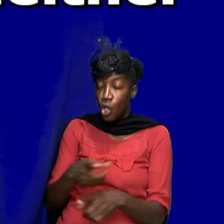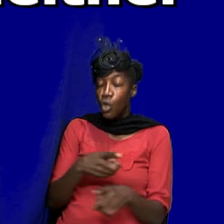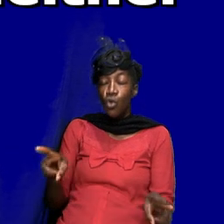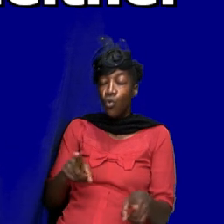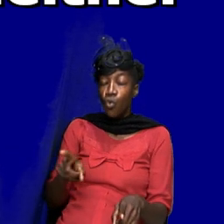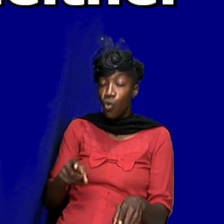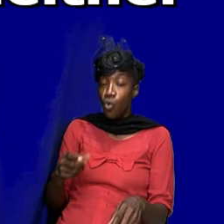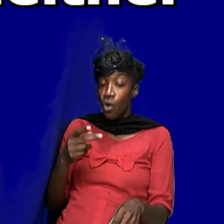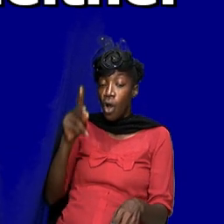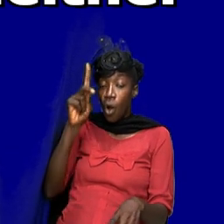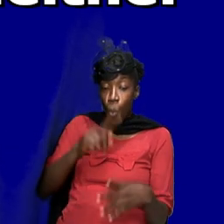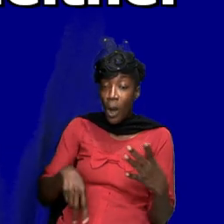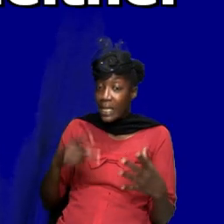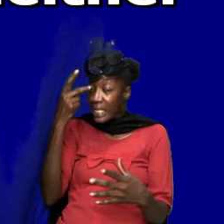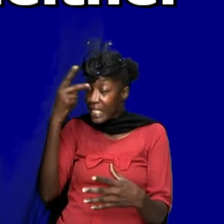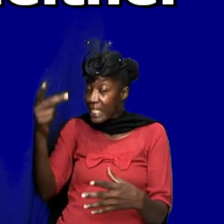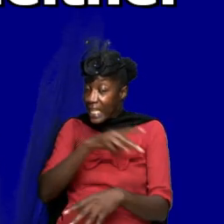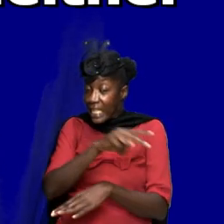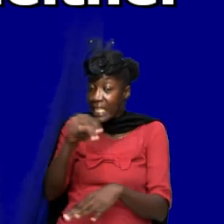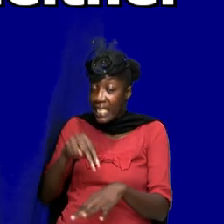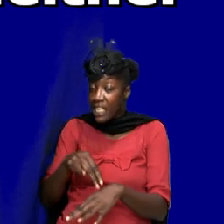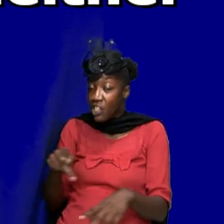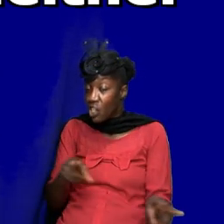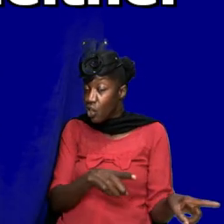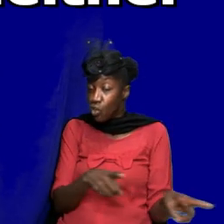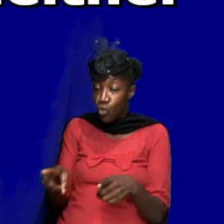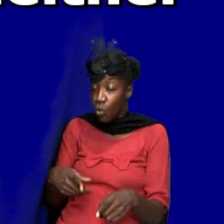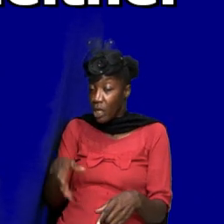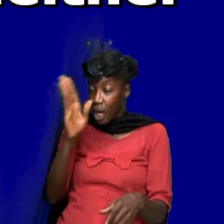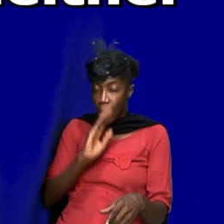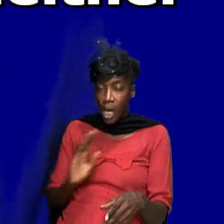you doing. God was clear.